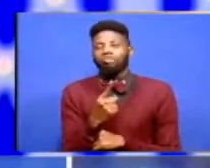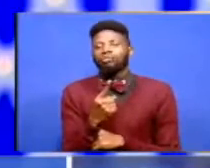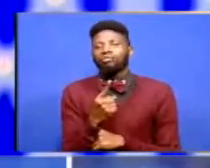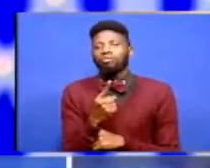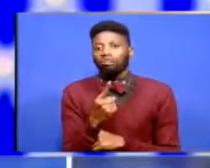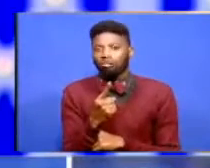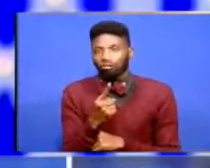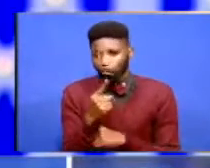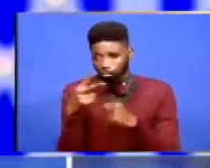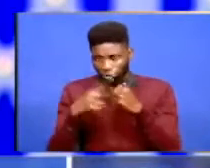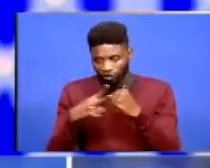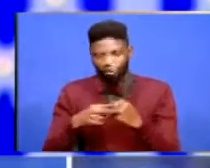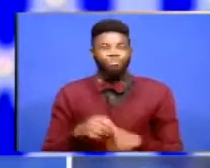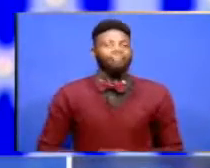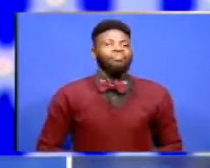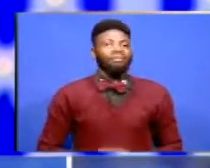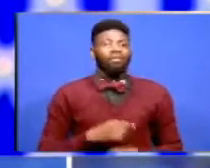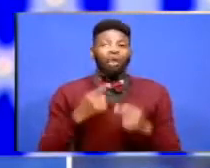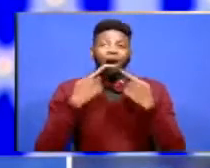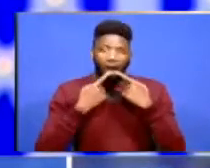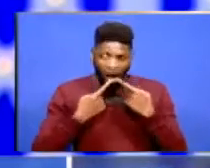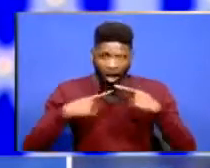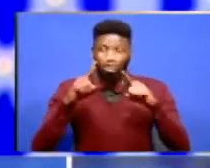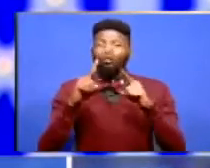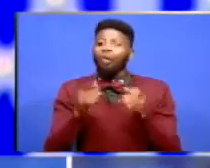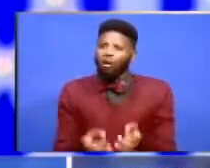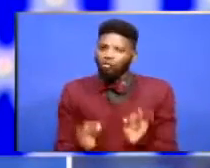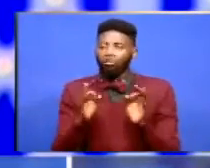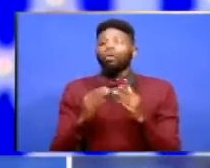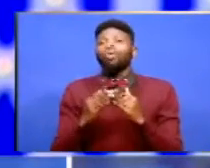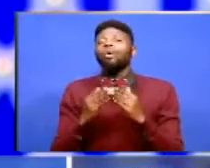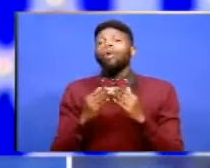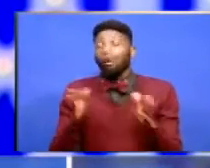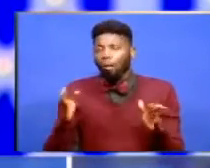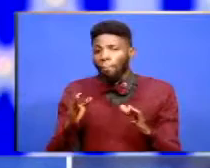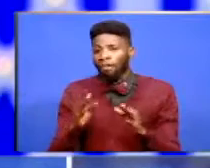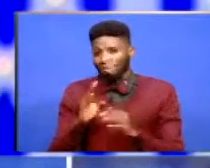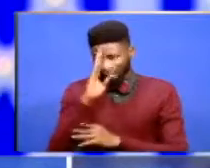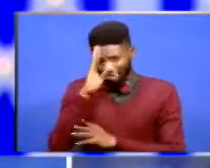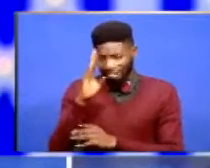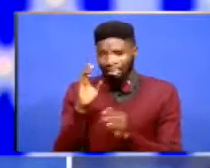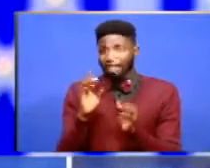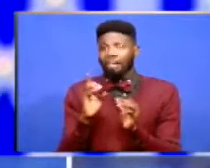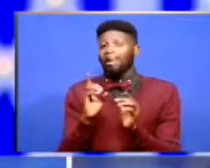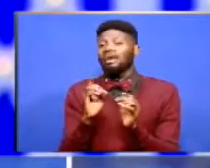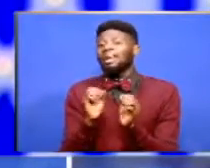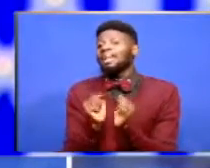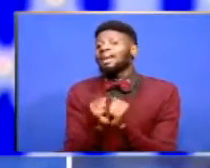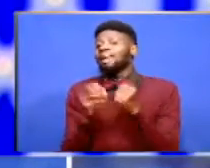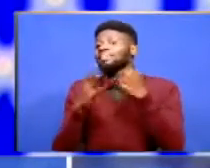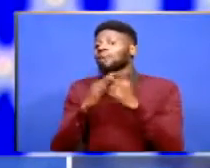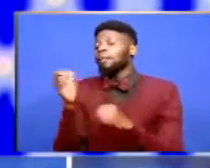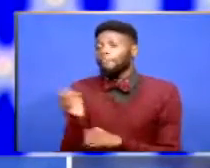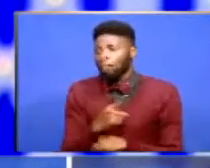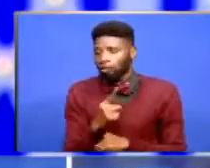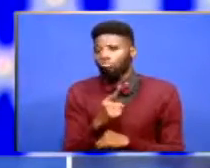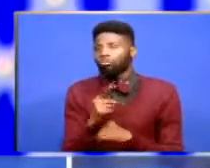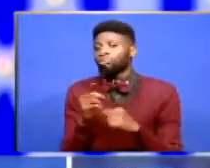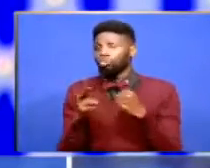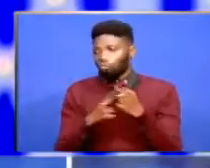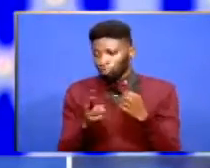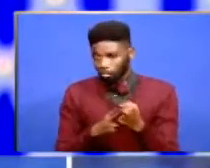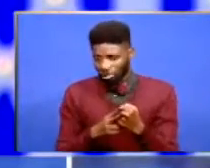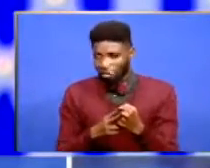be reopened on Sunday, 19th July, even though the whole thing is